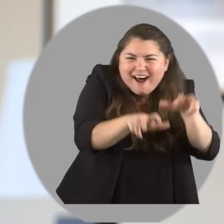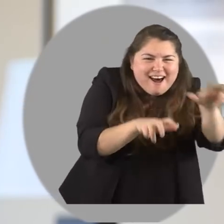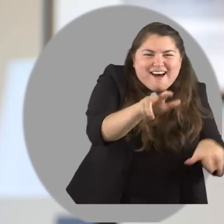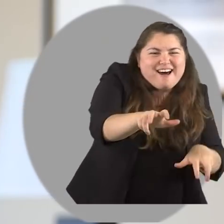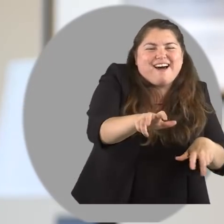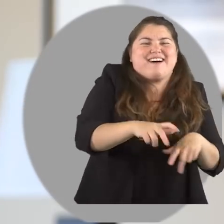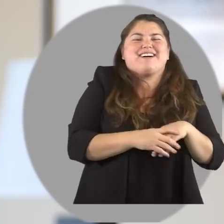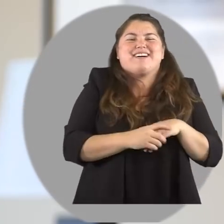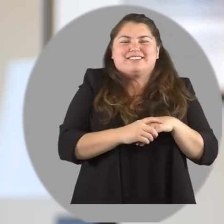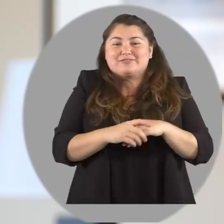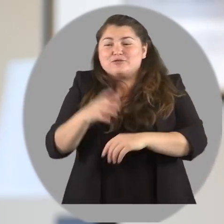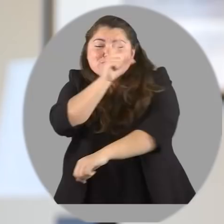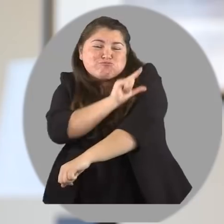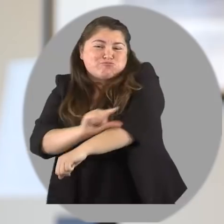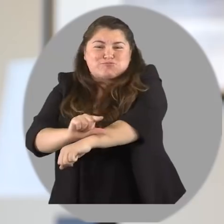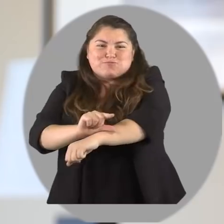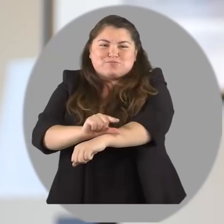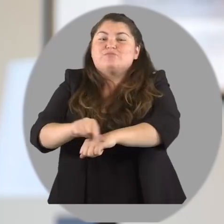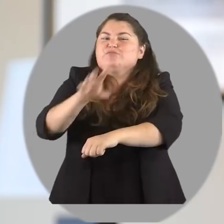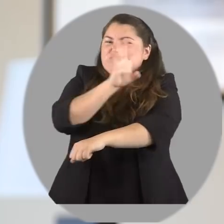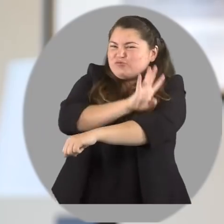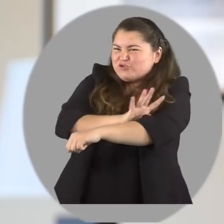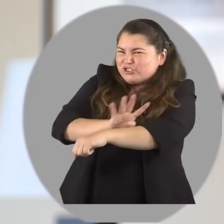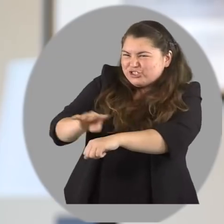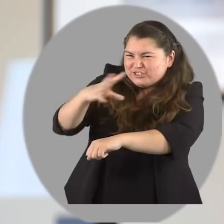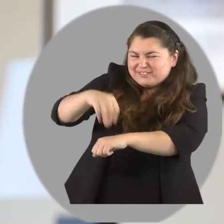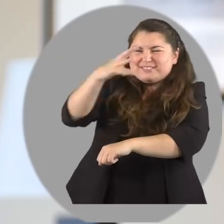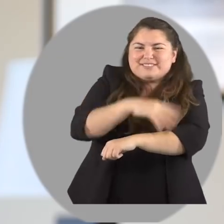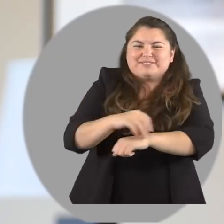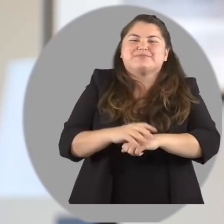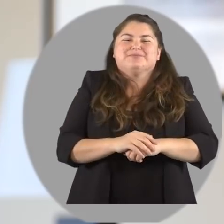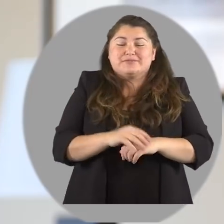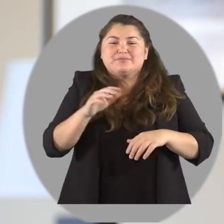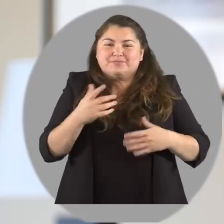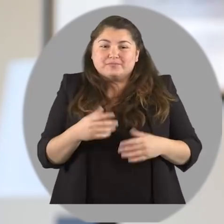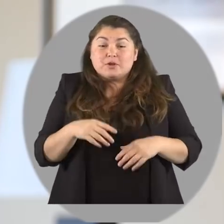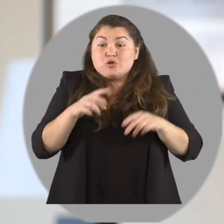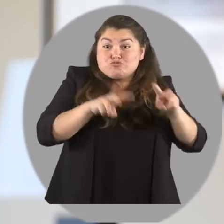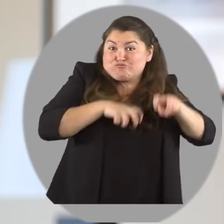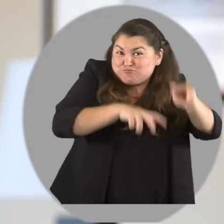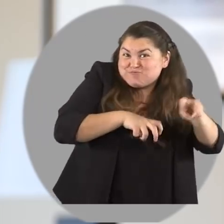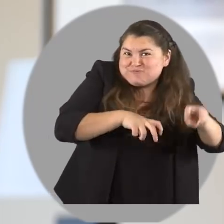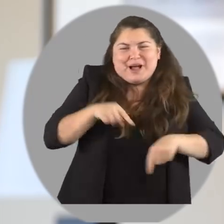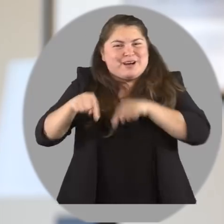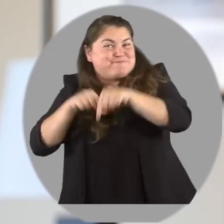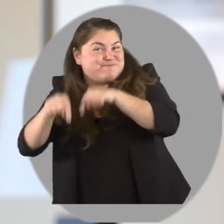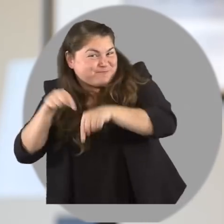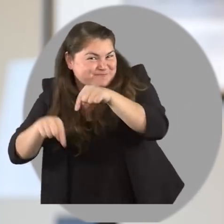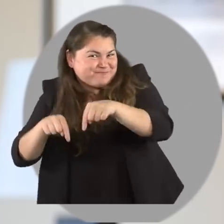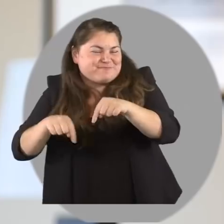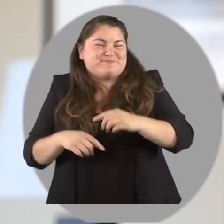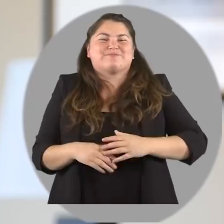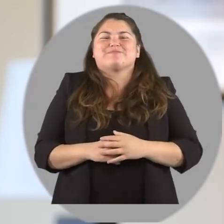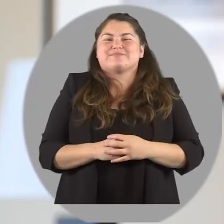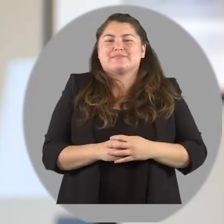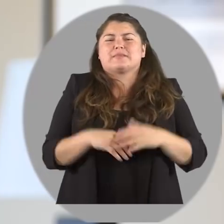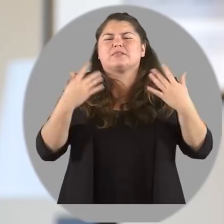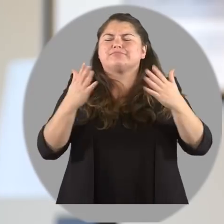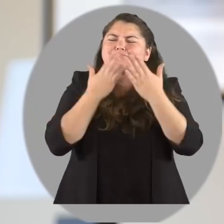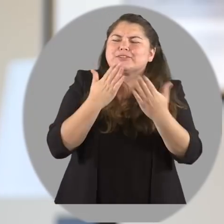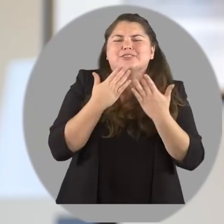who crawl, for the furred, for the feathered, for the four-legged, and for the two-legged. And